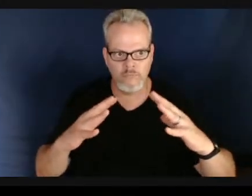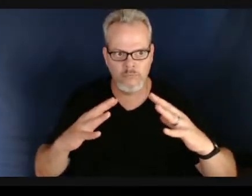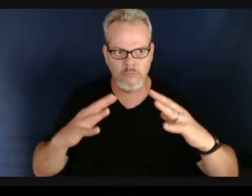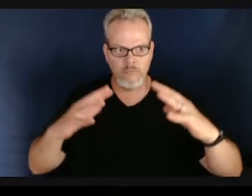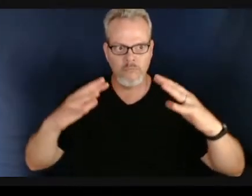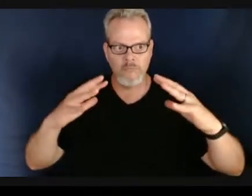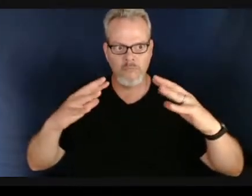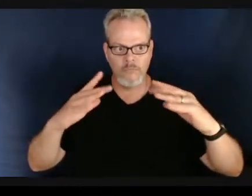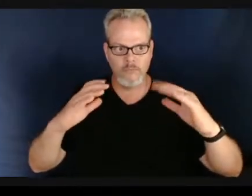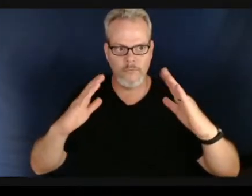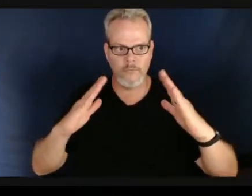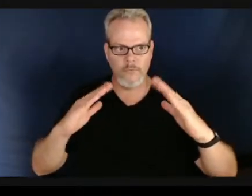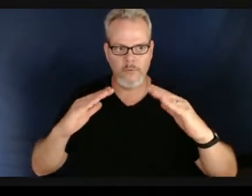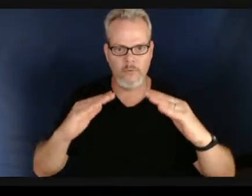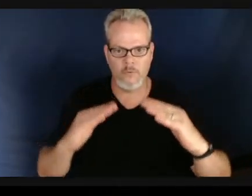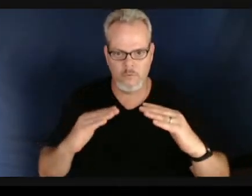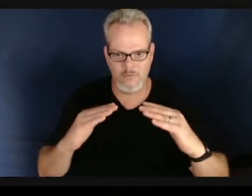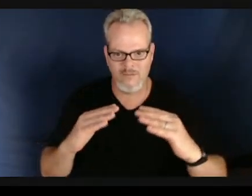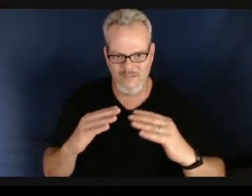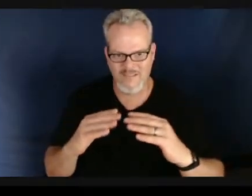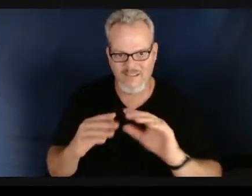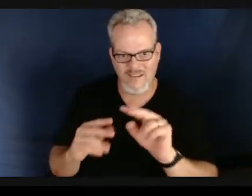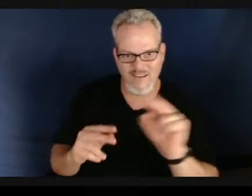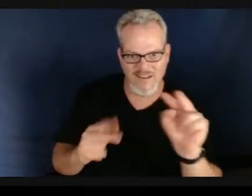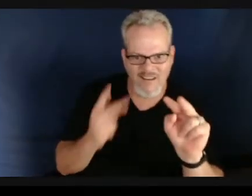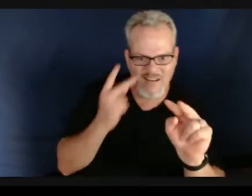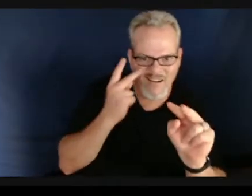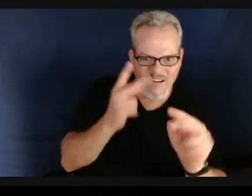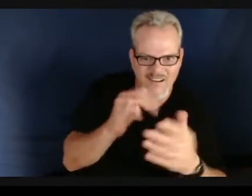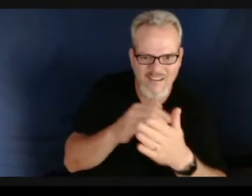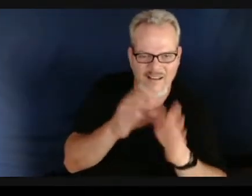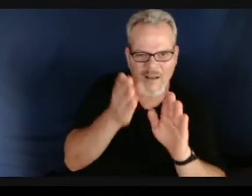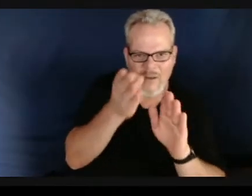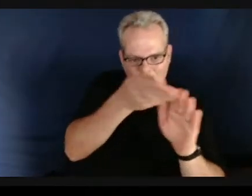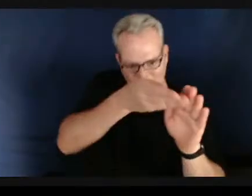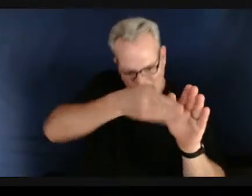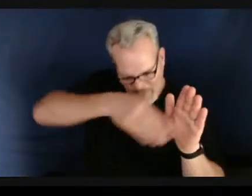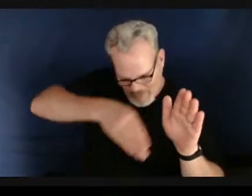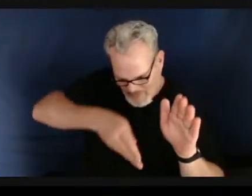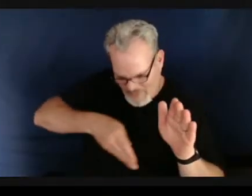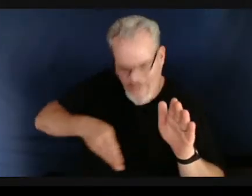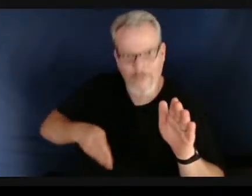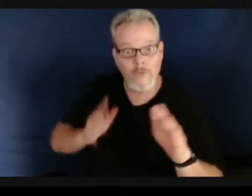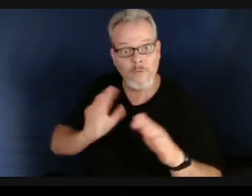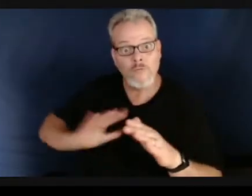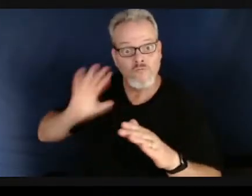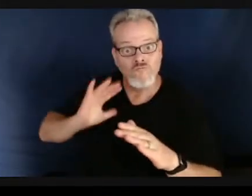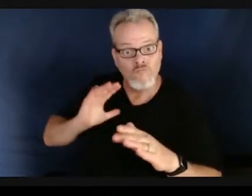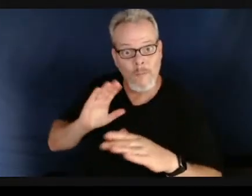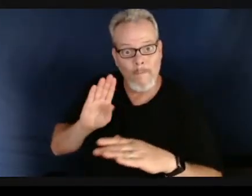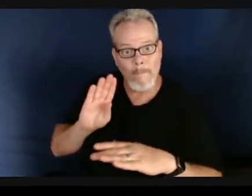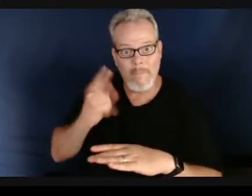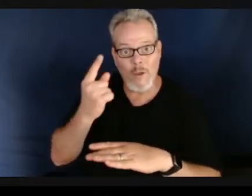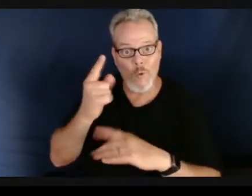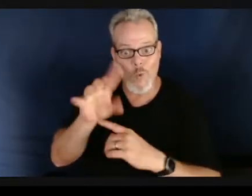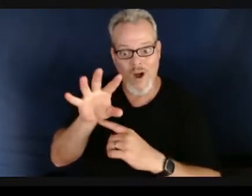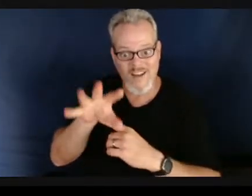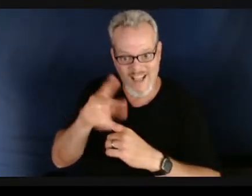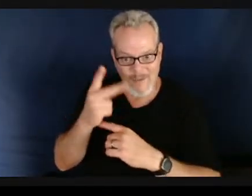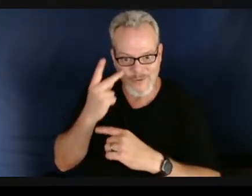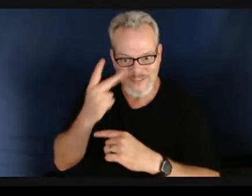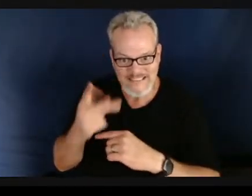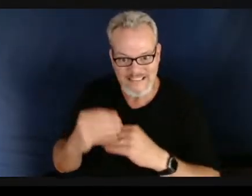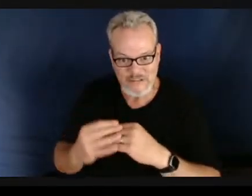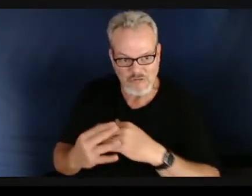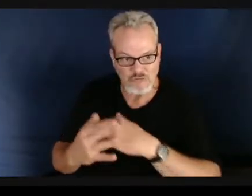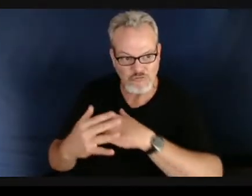Pan it over here. This is the ridge on which the B1 camera was. You can see this onlapping, how much the